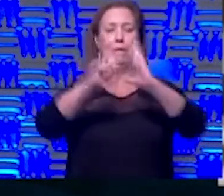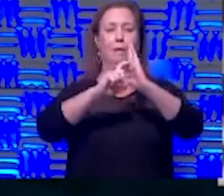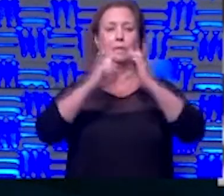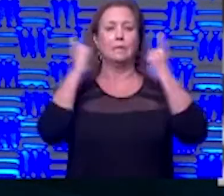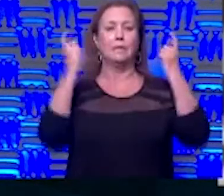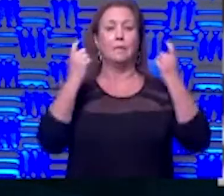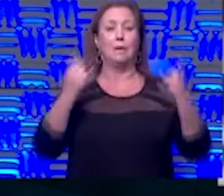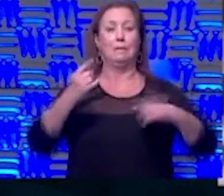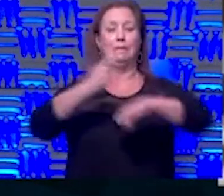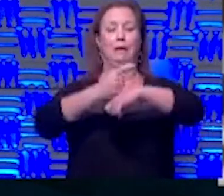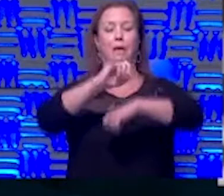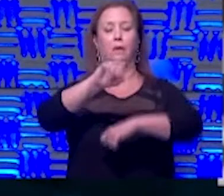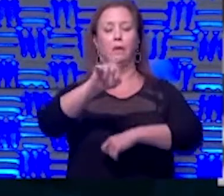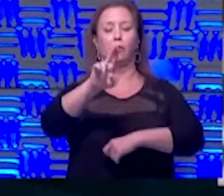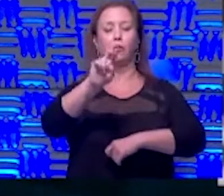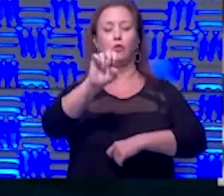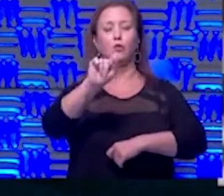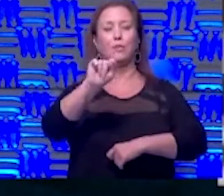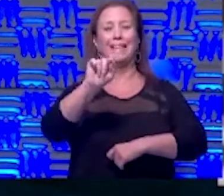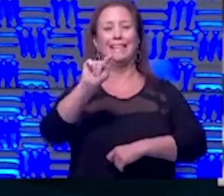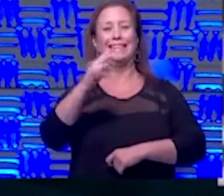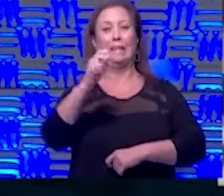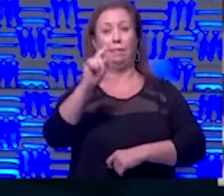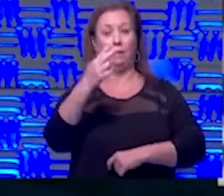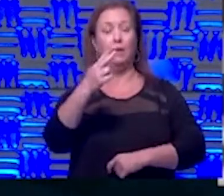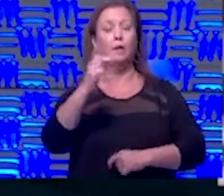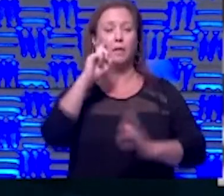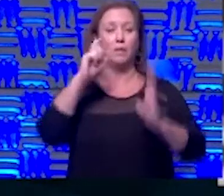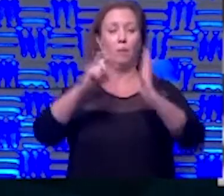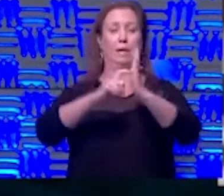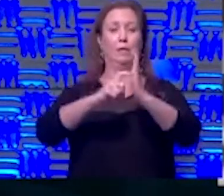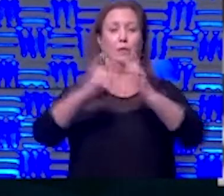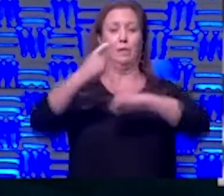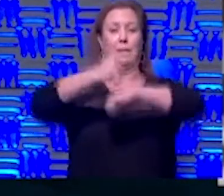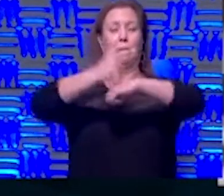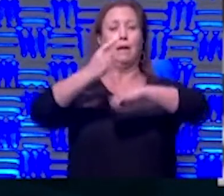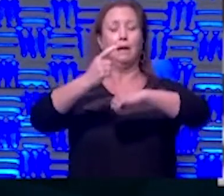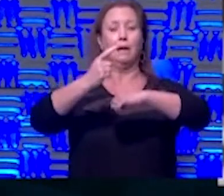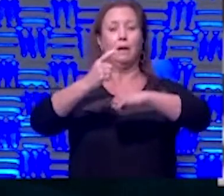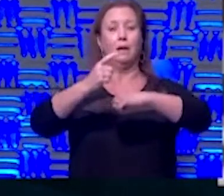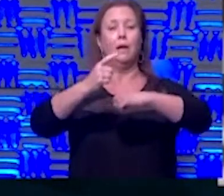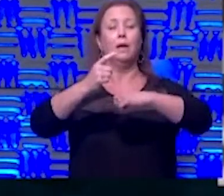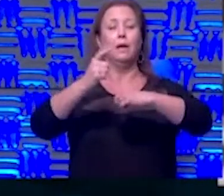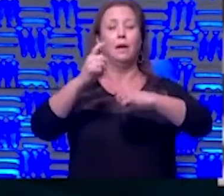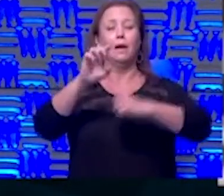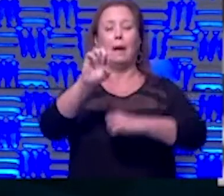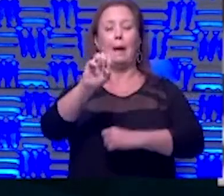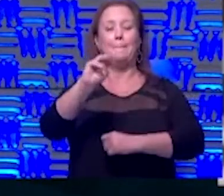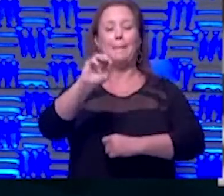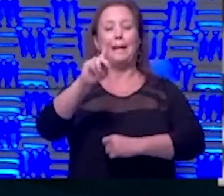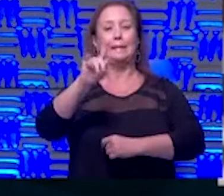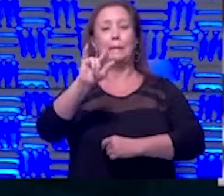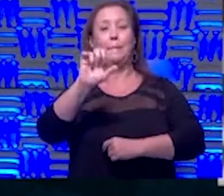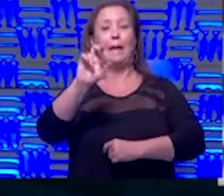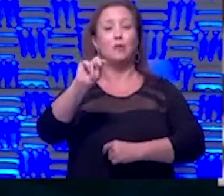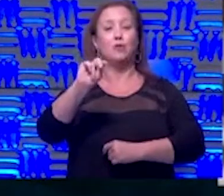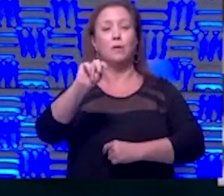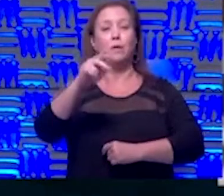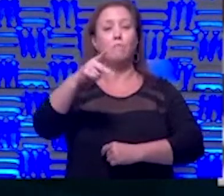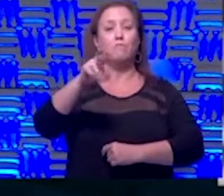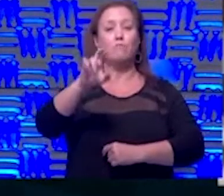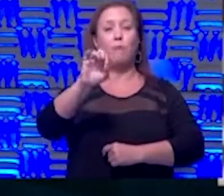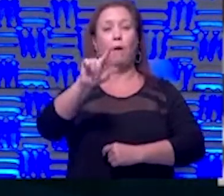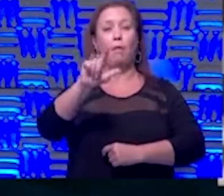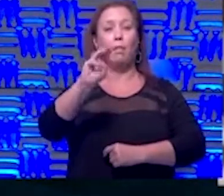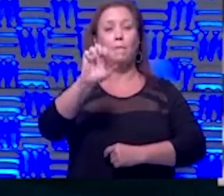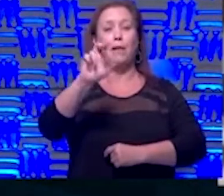this day. And it is a recognition of the day in which the Emancipation Proclamation was determined